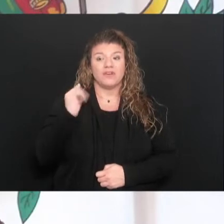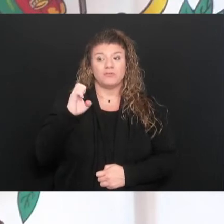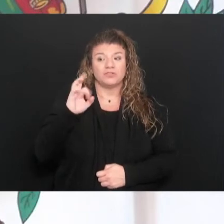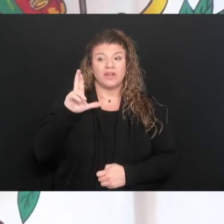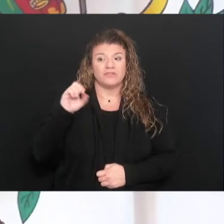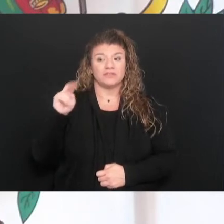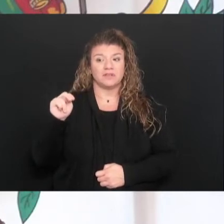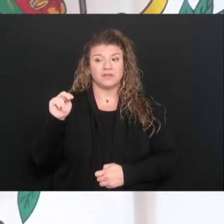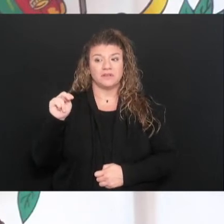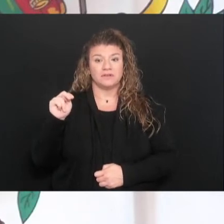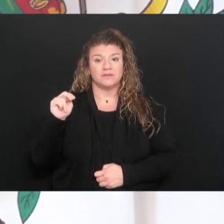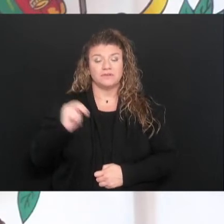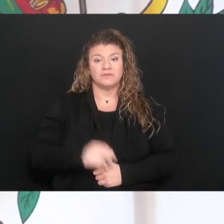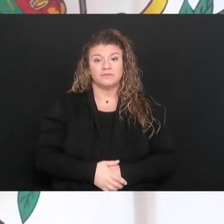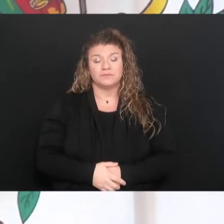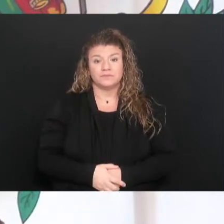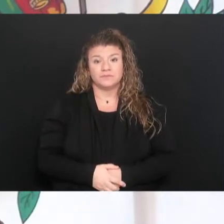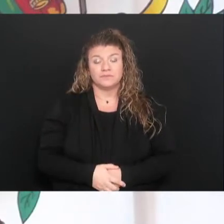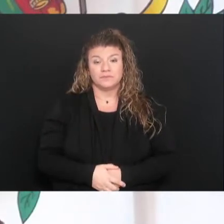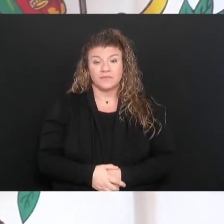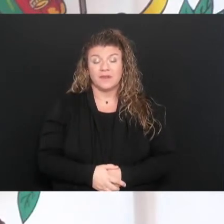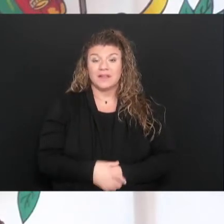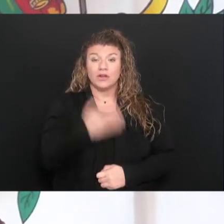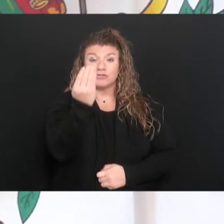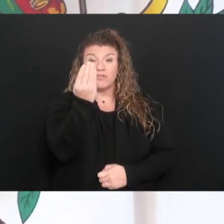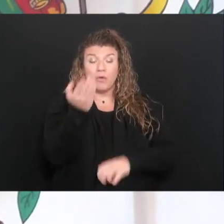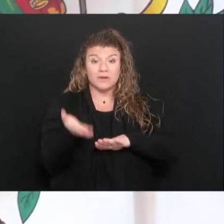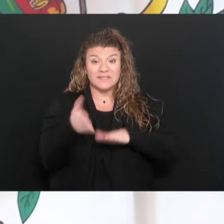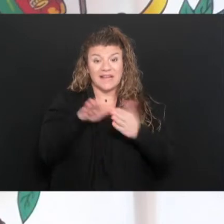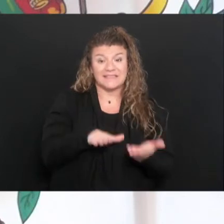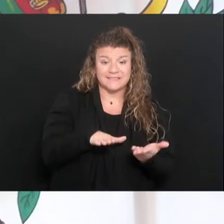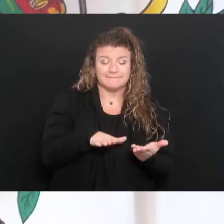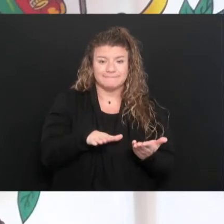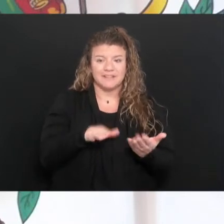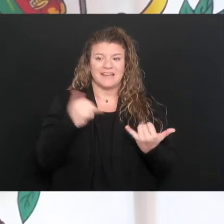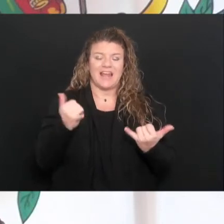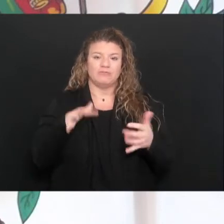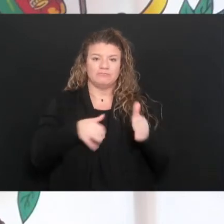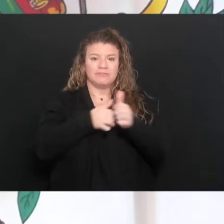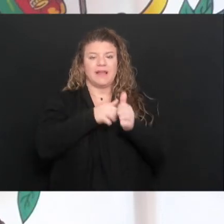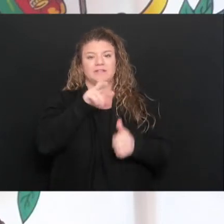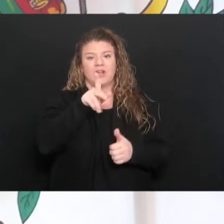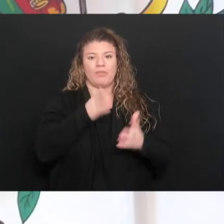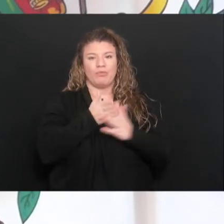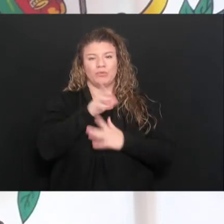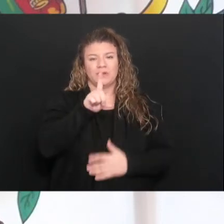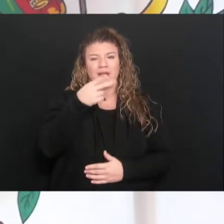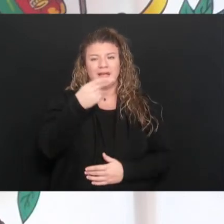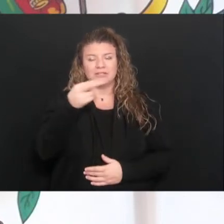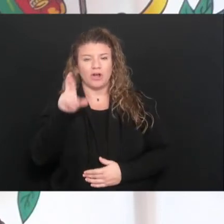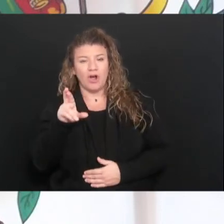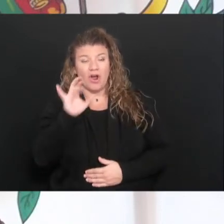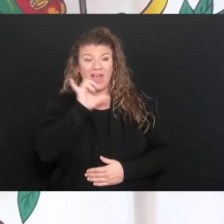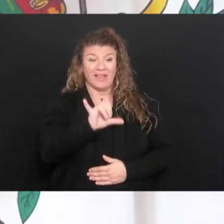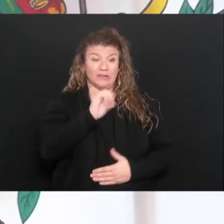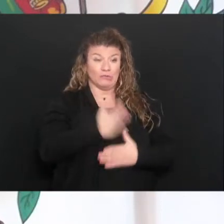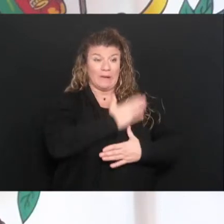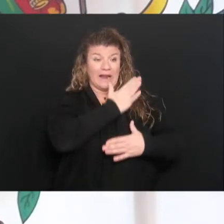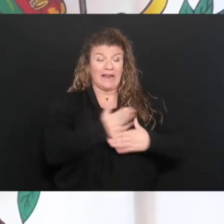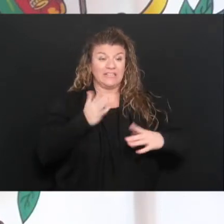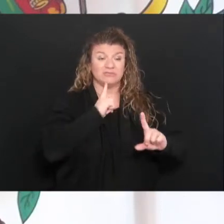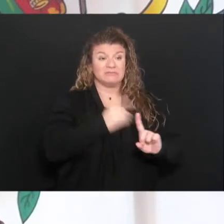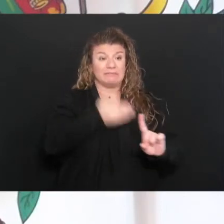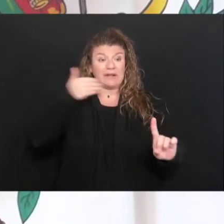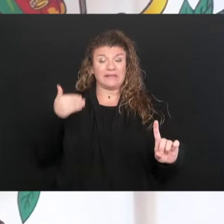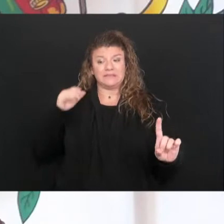County. There's 14 deaths on reconciliation now with the DHHR that range back to